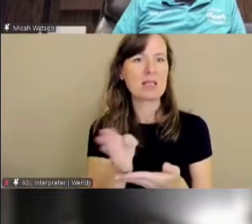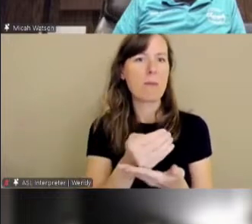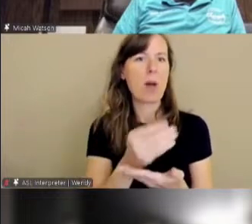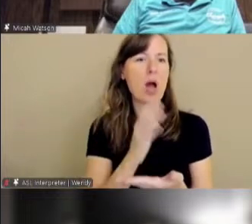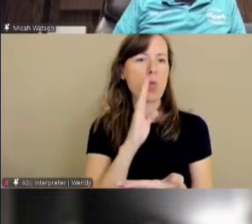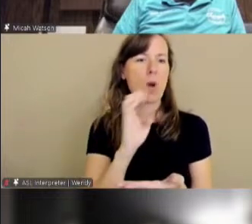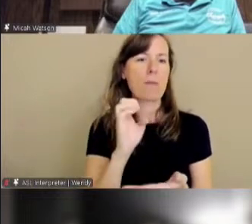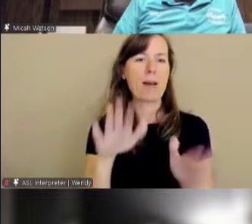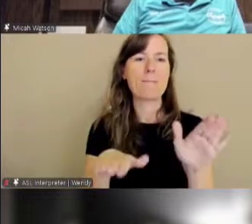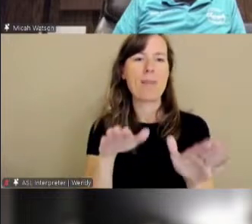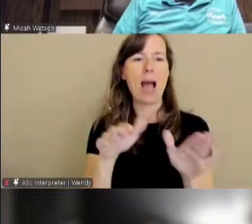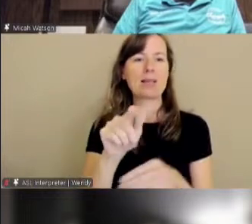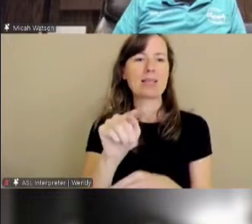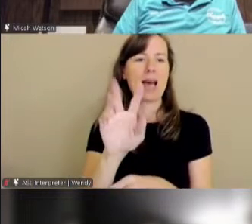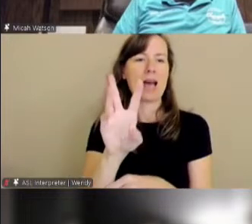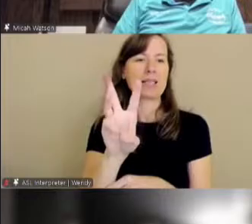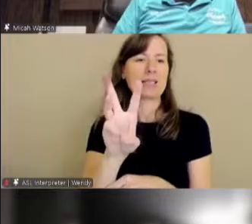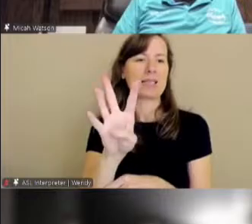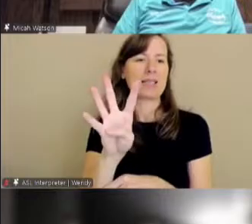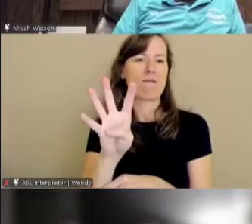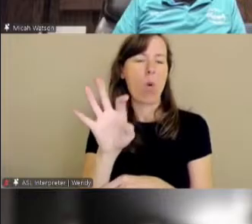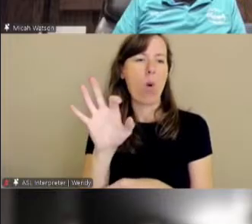at 64.99.